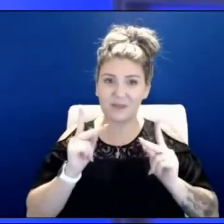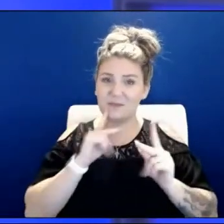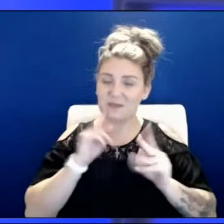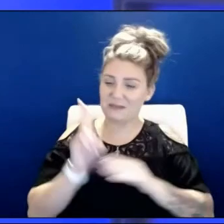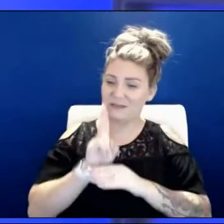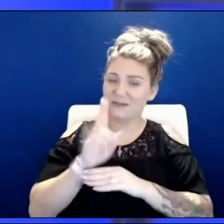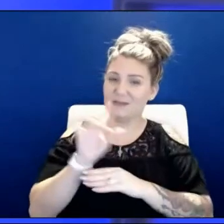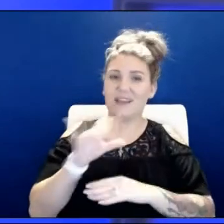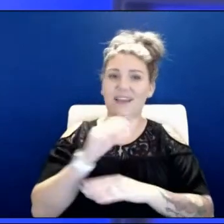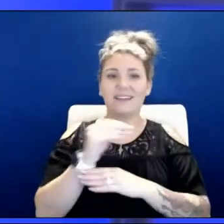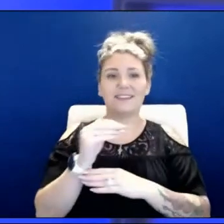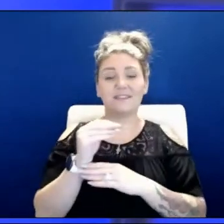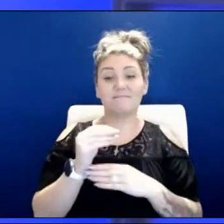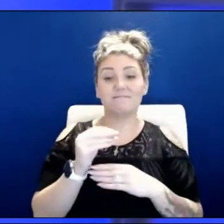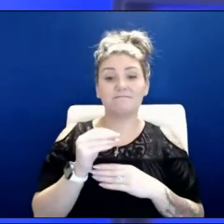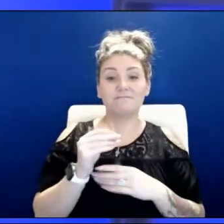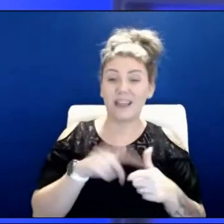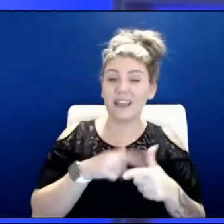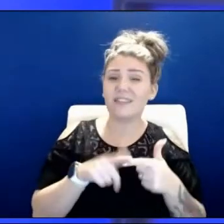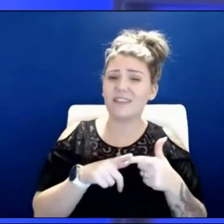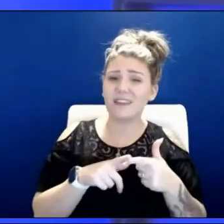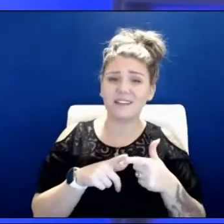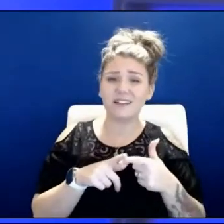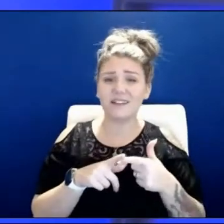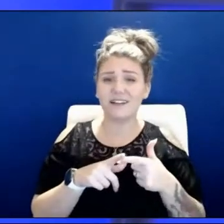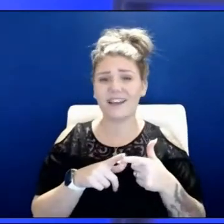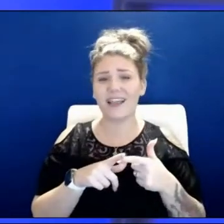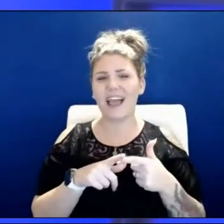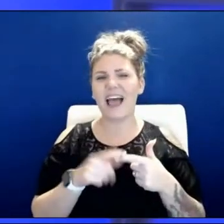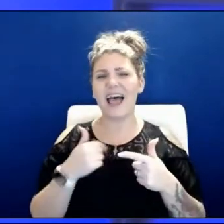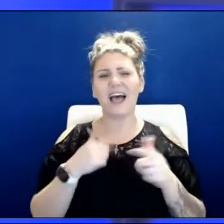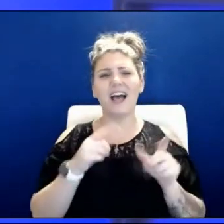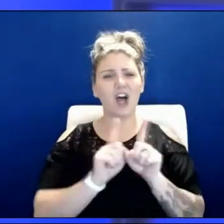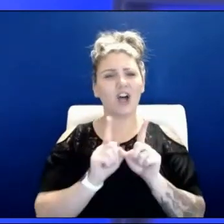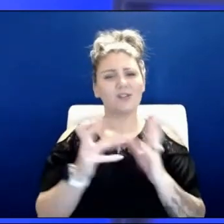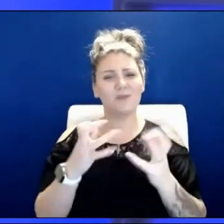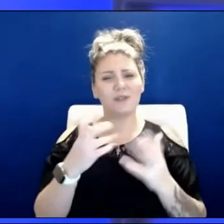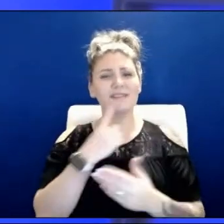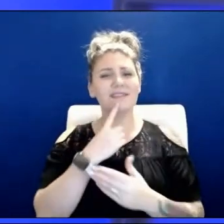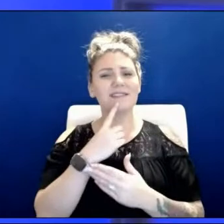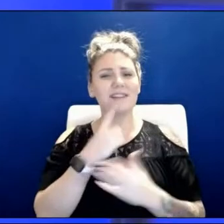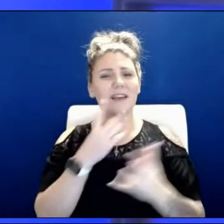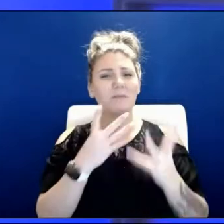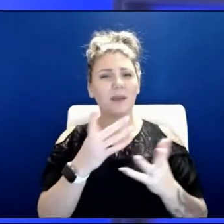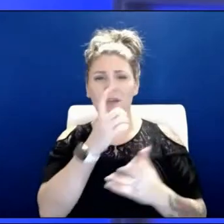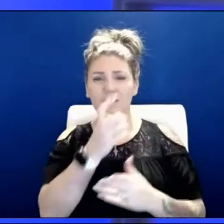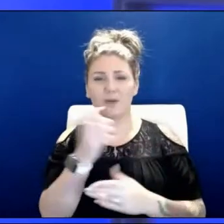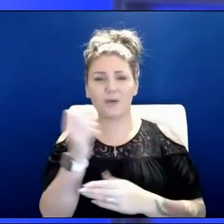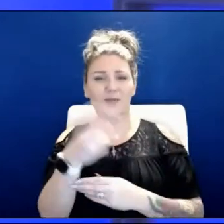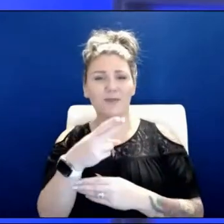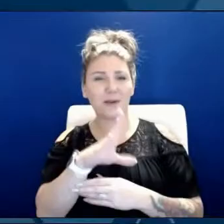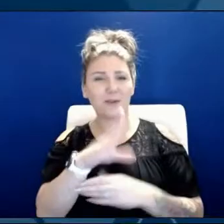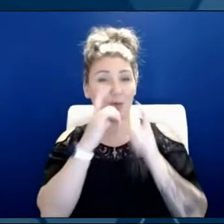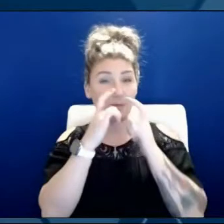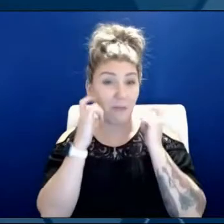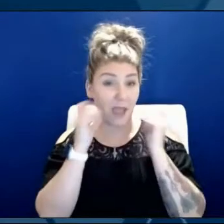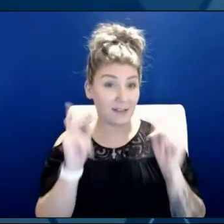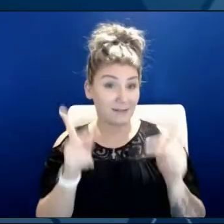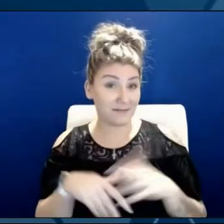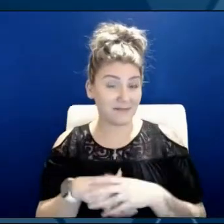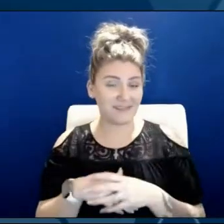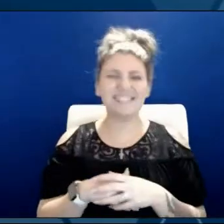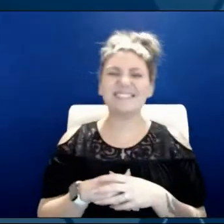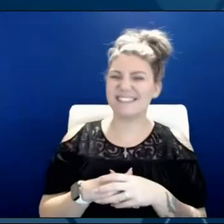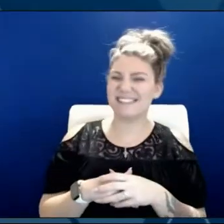and then I don't know. I think I'm also going to say, maybe don't throw away your mask, huh? Don't throw away the mask. Duck